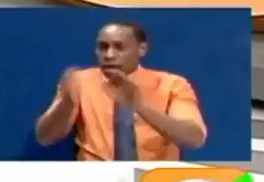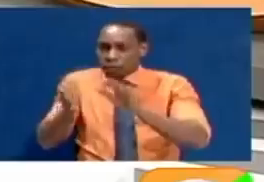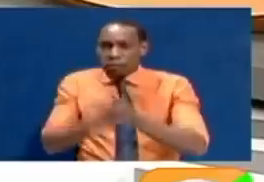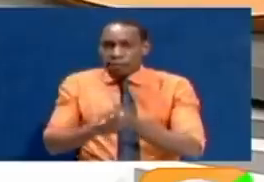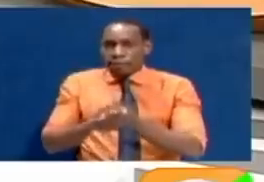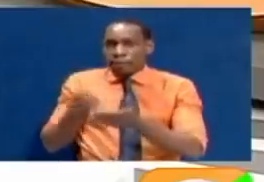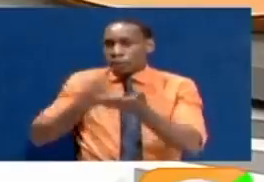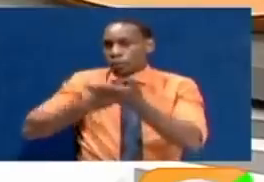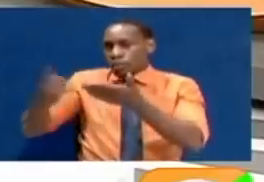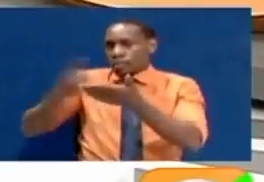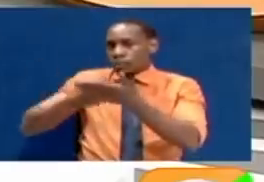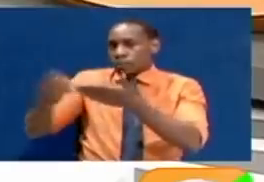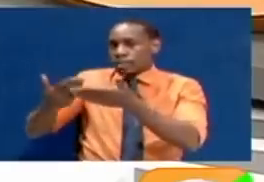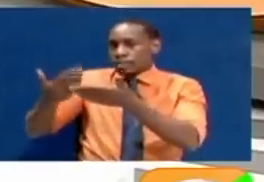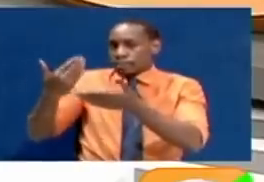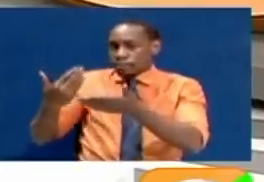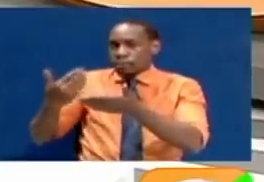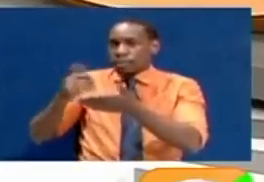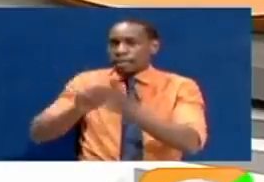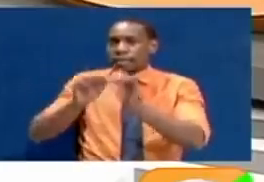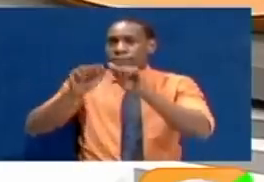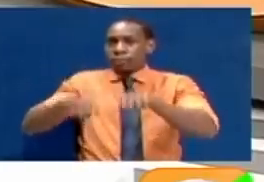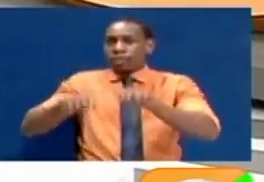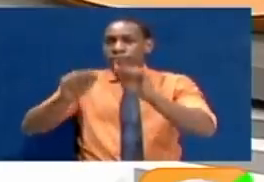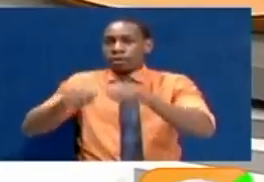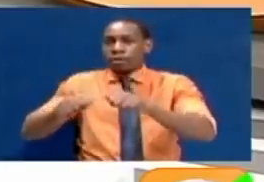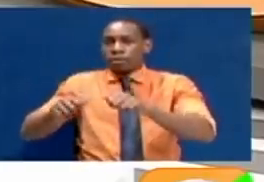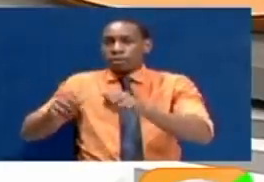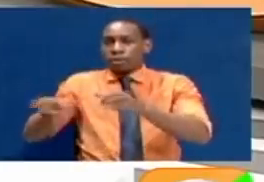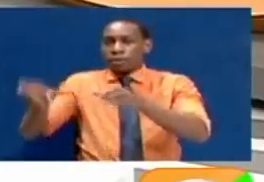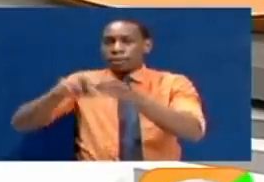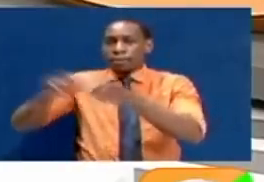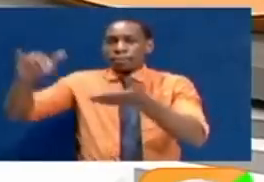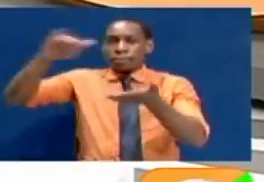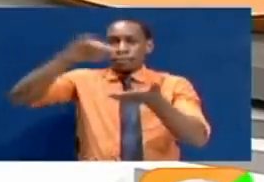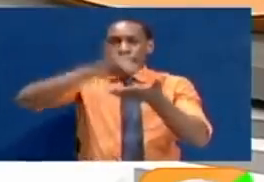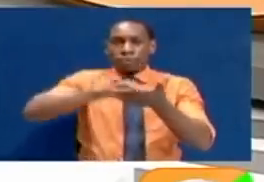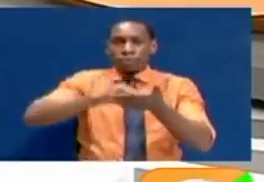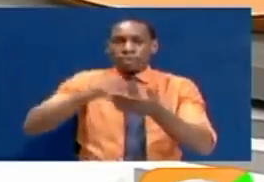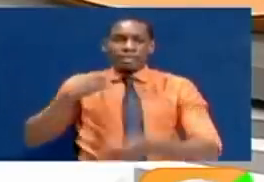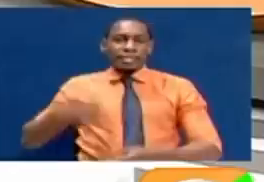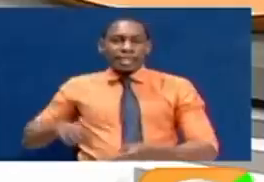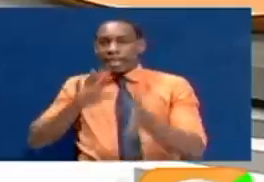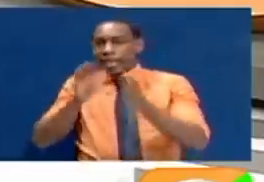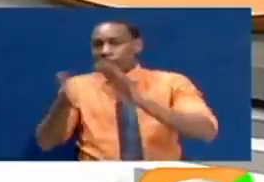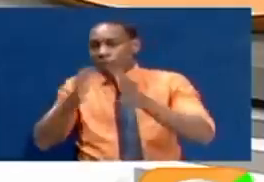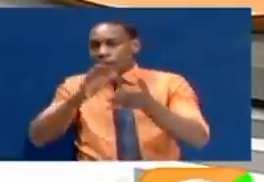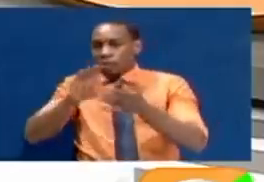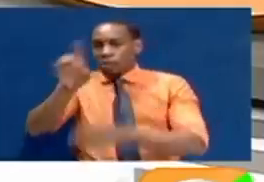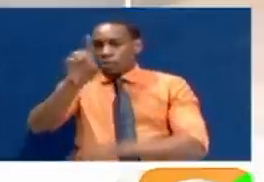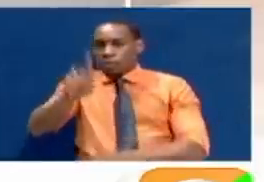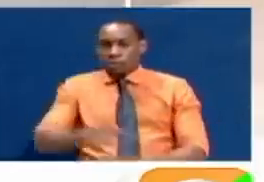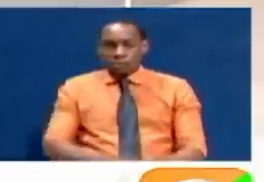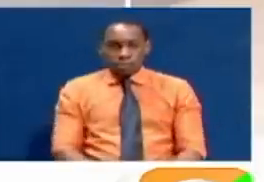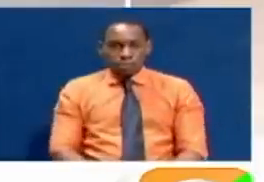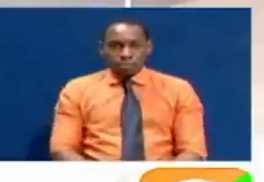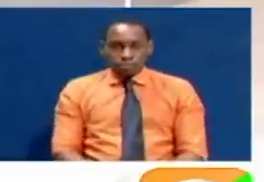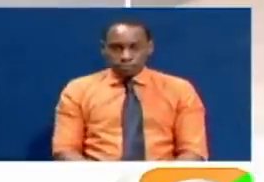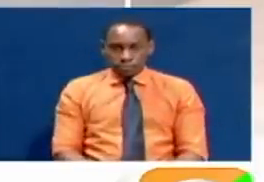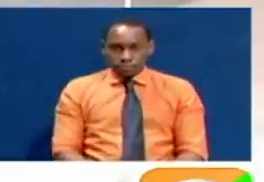those last few weeks before you were able to get on that flight? What was life like?